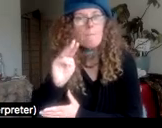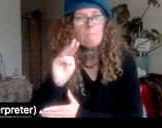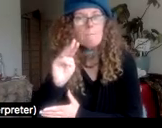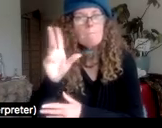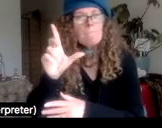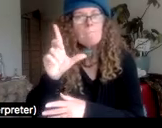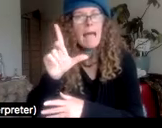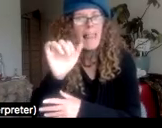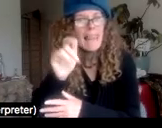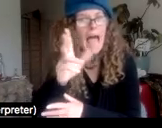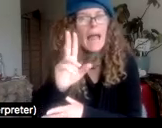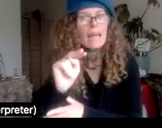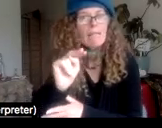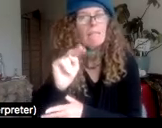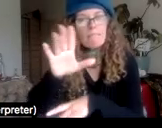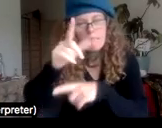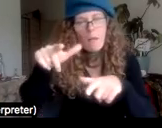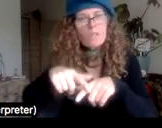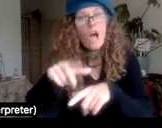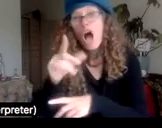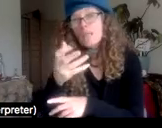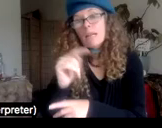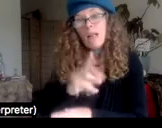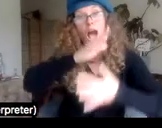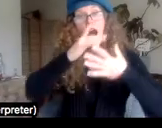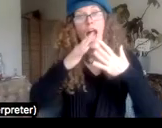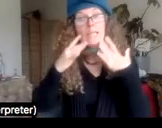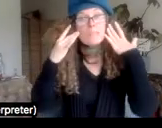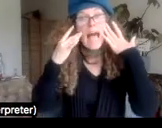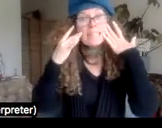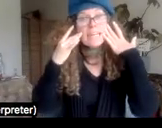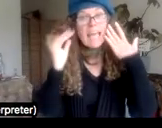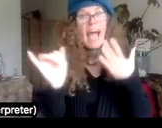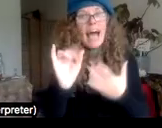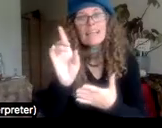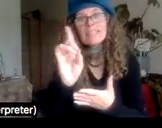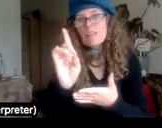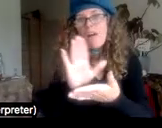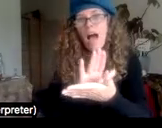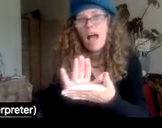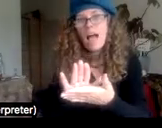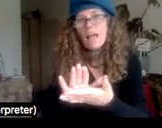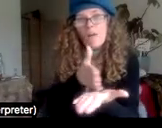Hospitium, hospitium, hospitality as a divine right.